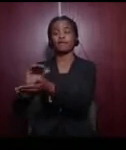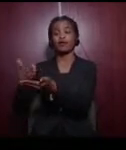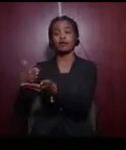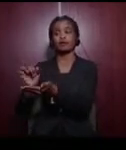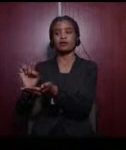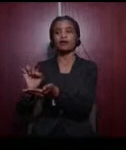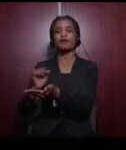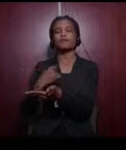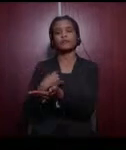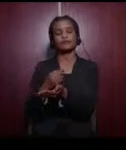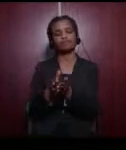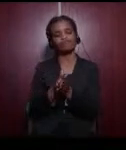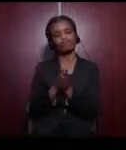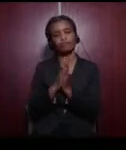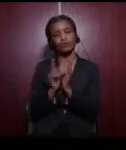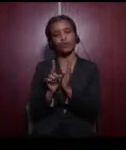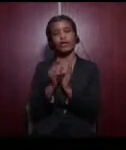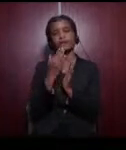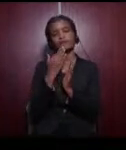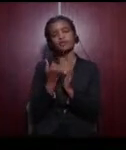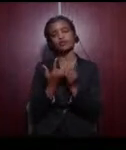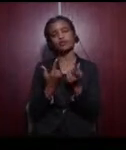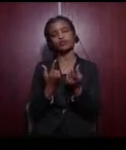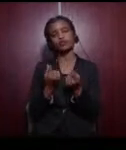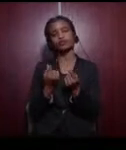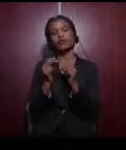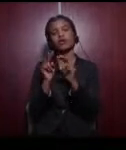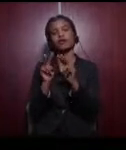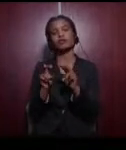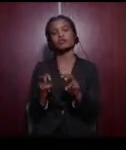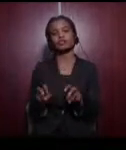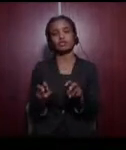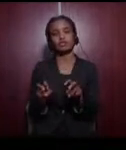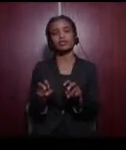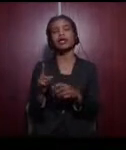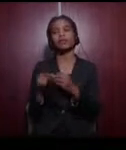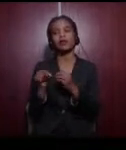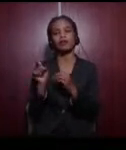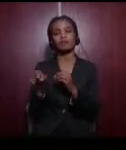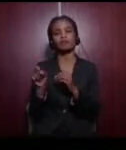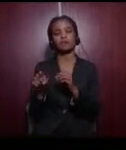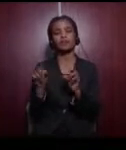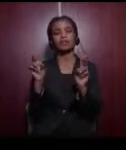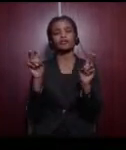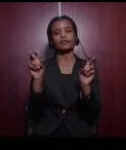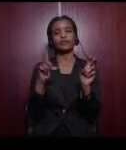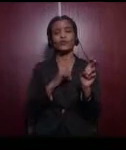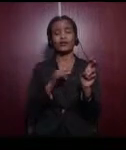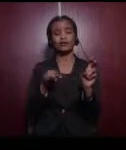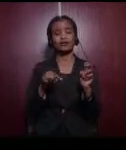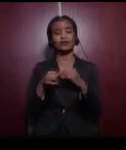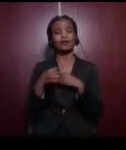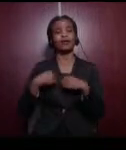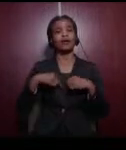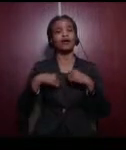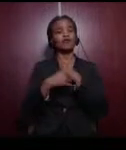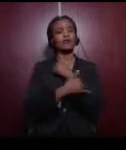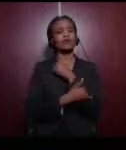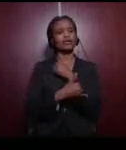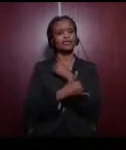some investigations regarding this, because as there's, in our country, there's some sort of corruption and